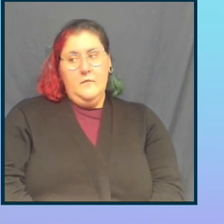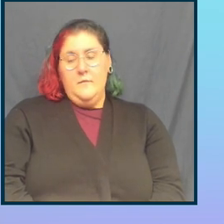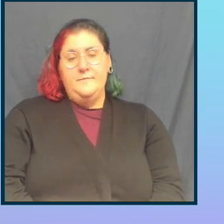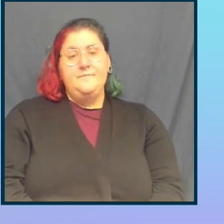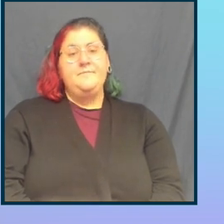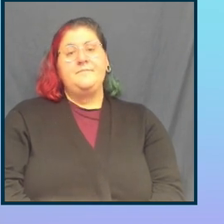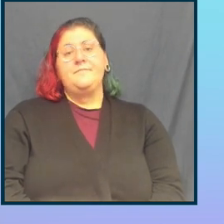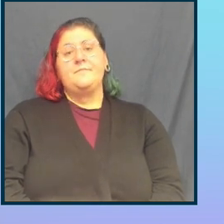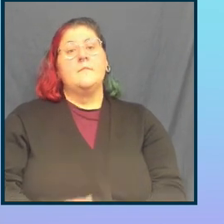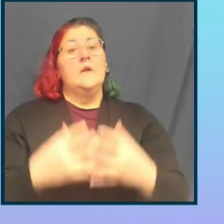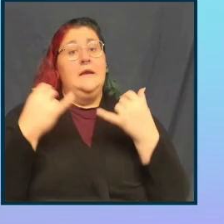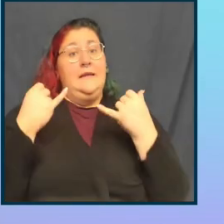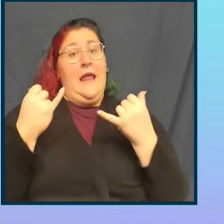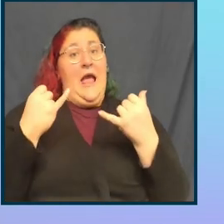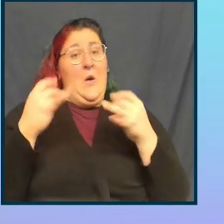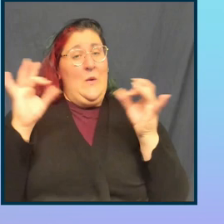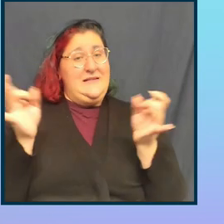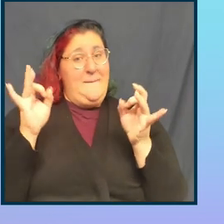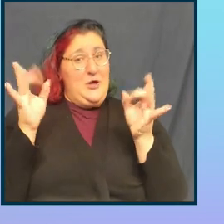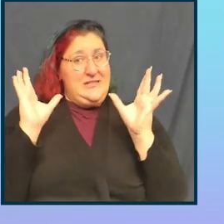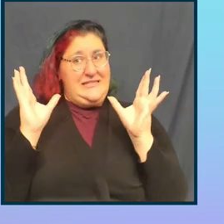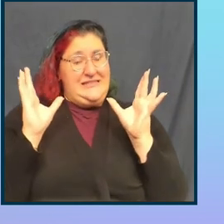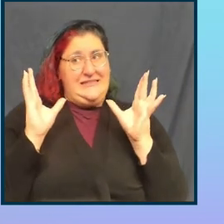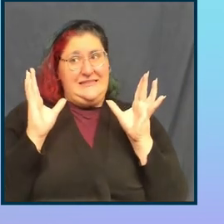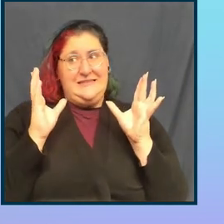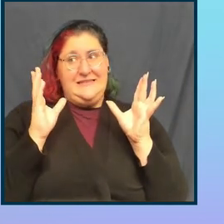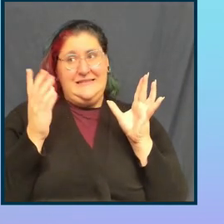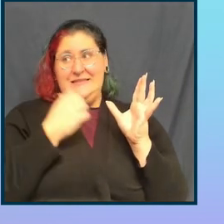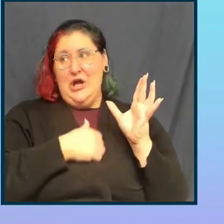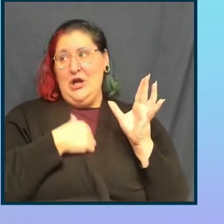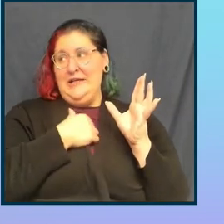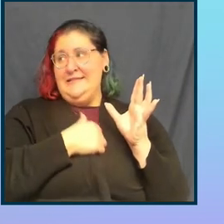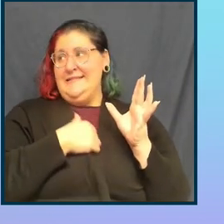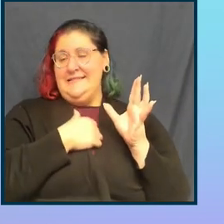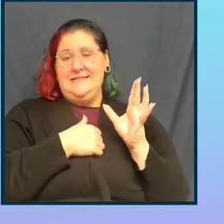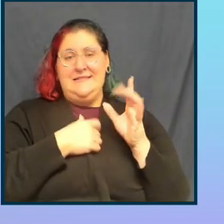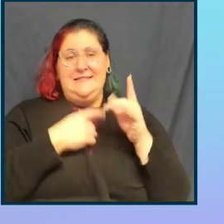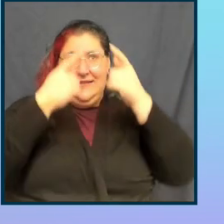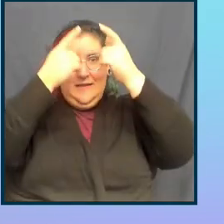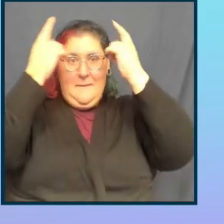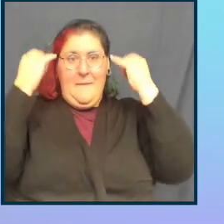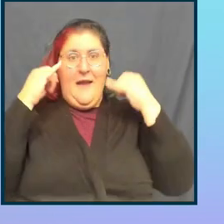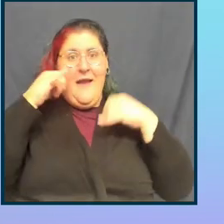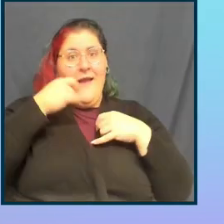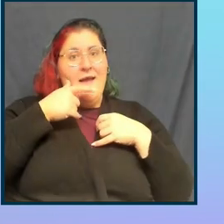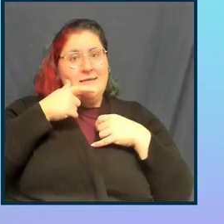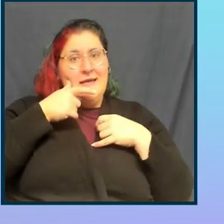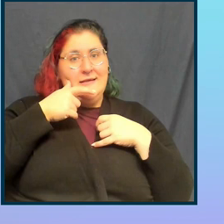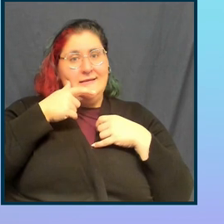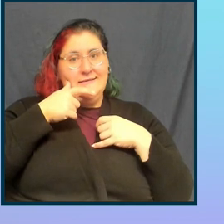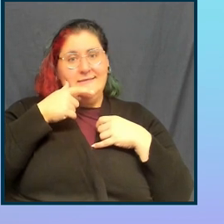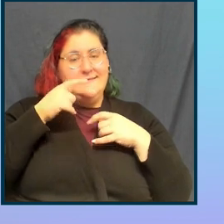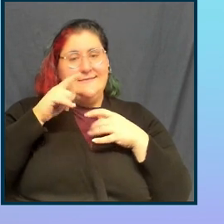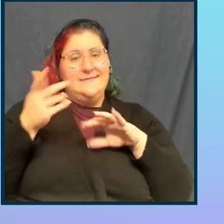Okay, we're going into emergency mode. This might not sound as good. Sorry about that. Headset gave up. It's been a long day. So are you ready for some